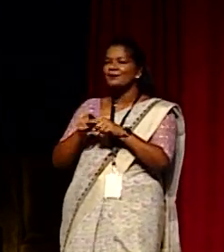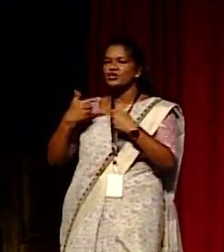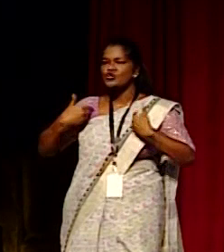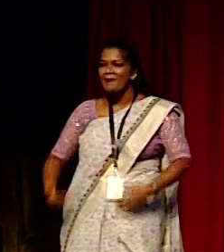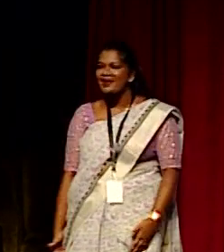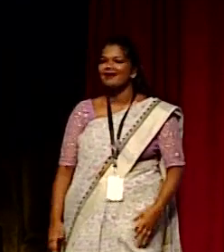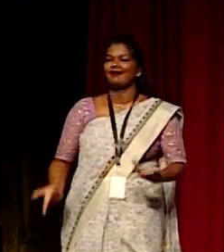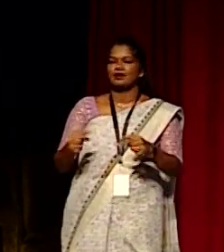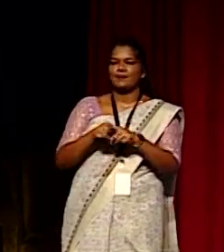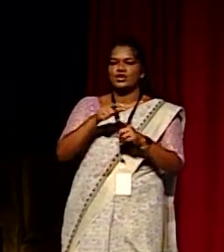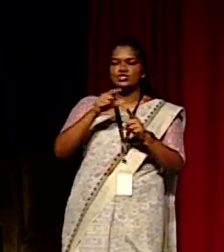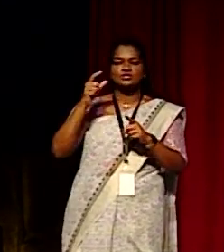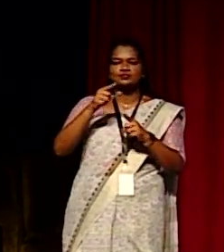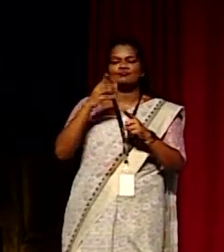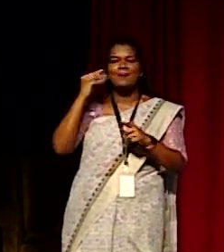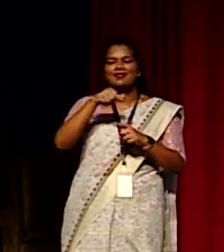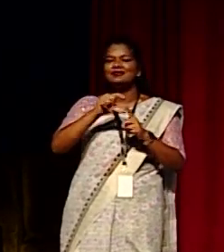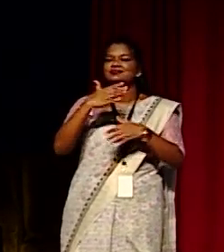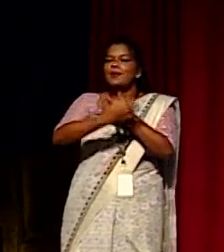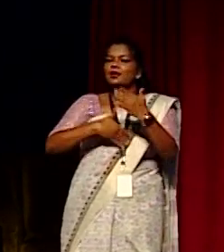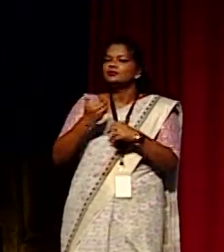and the Seattle.